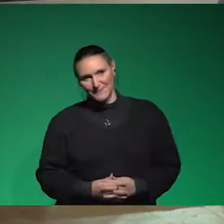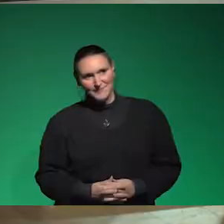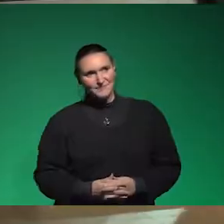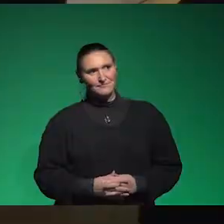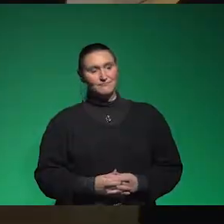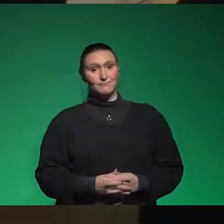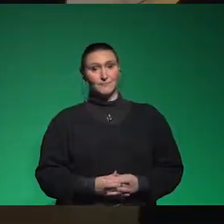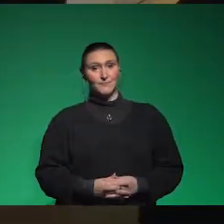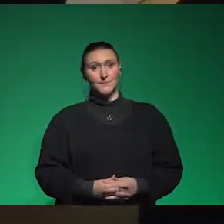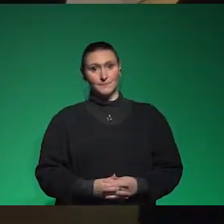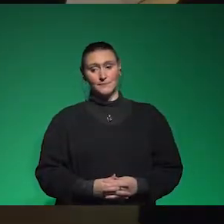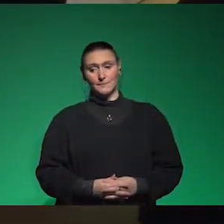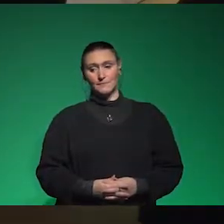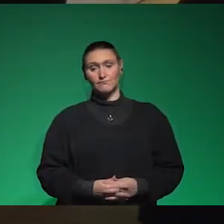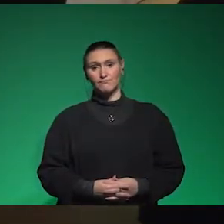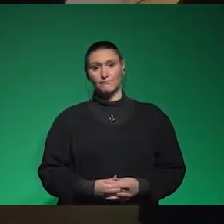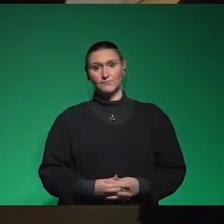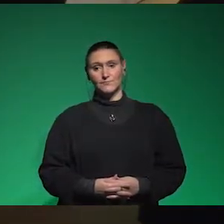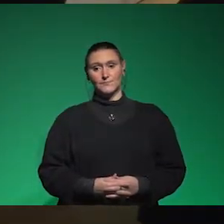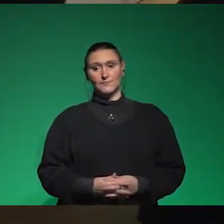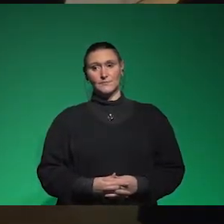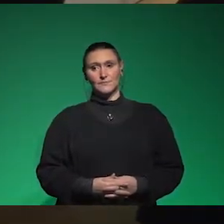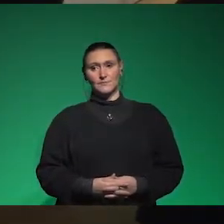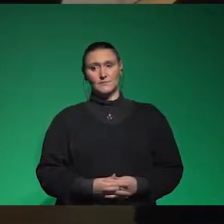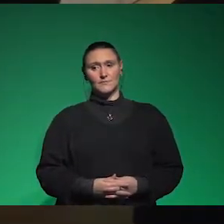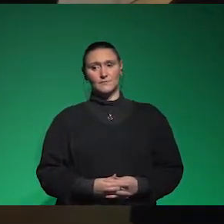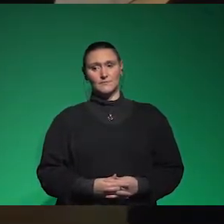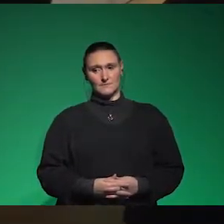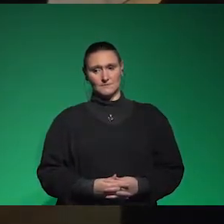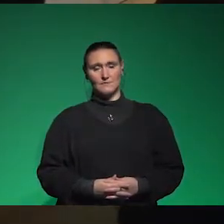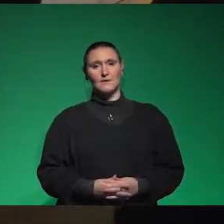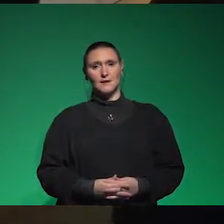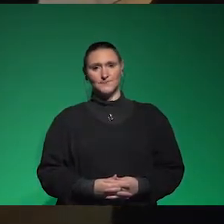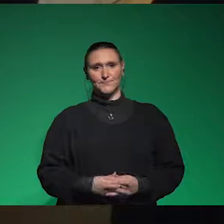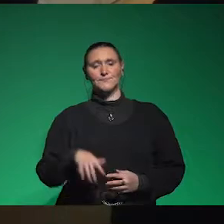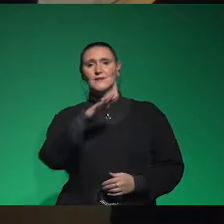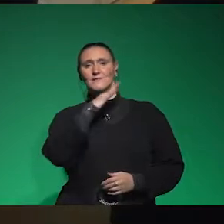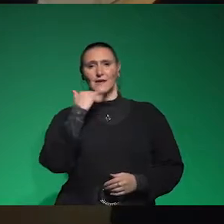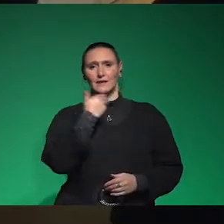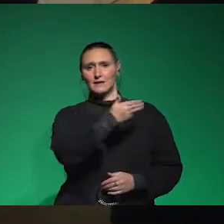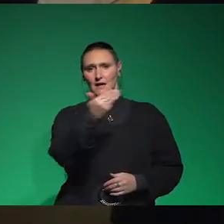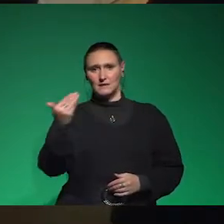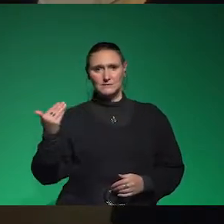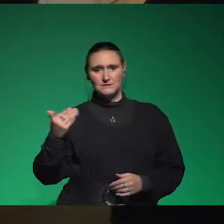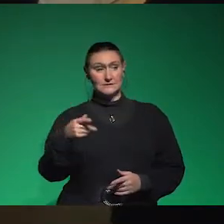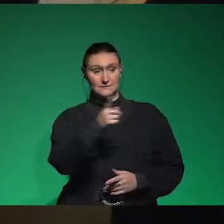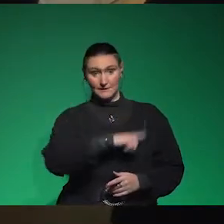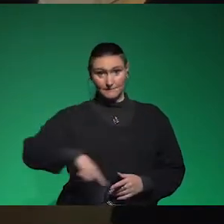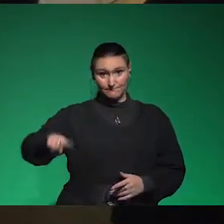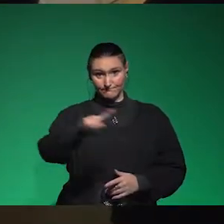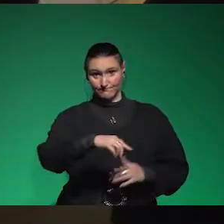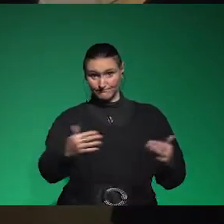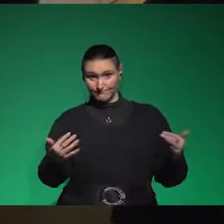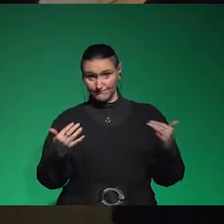Like one more word as introduction. Both of you are also kind of founders